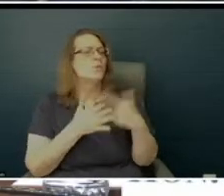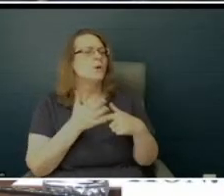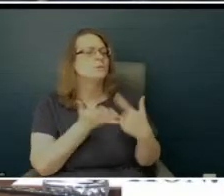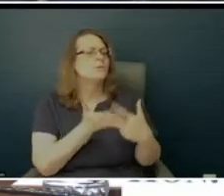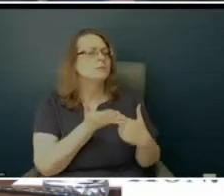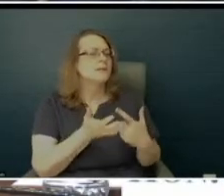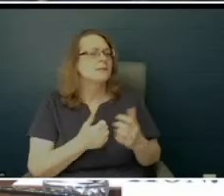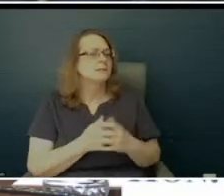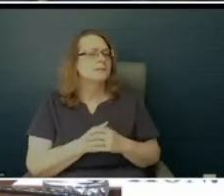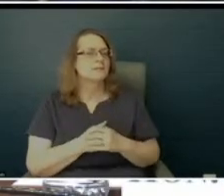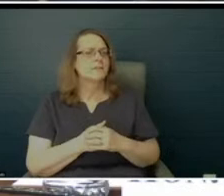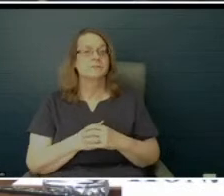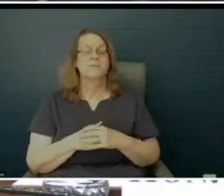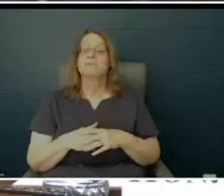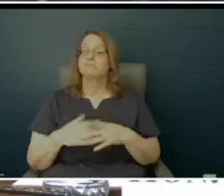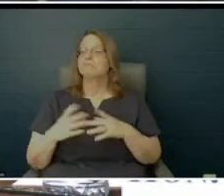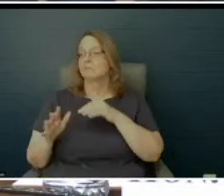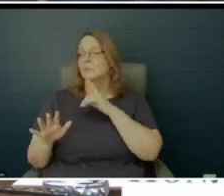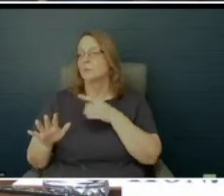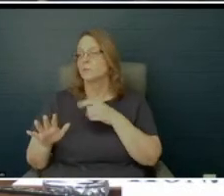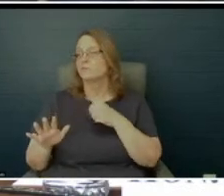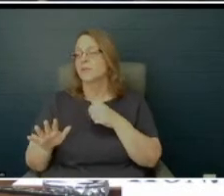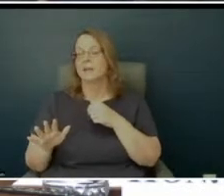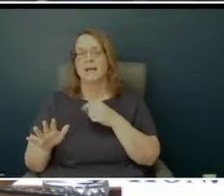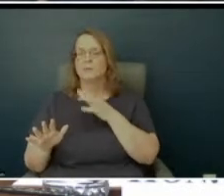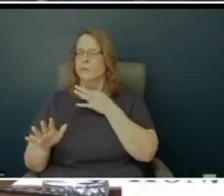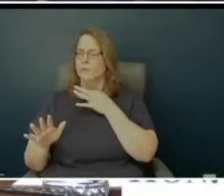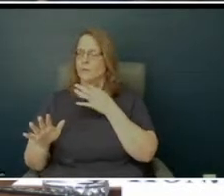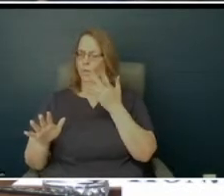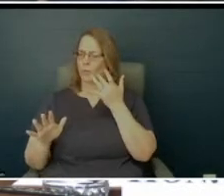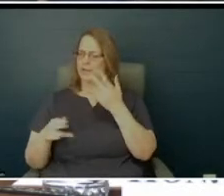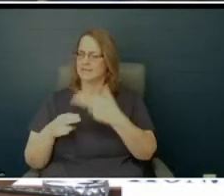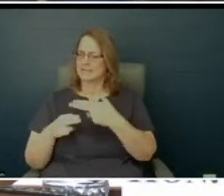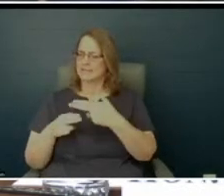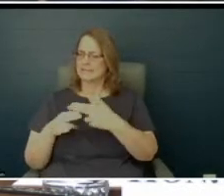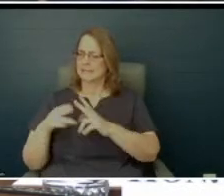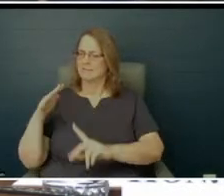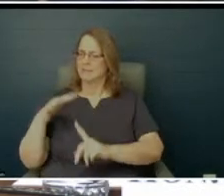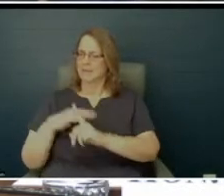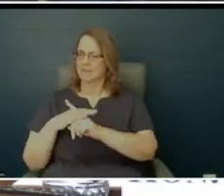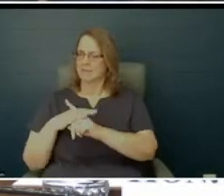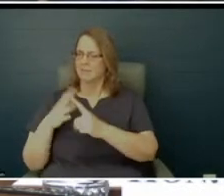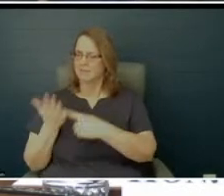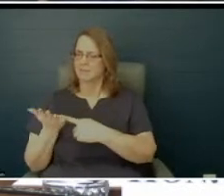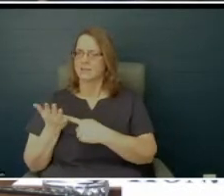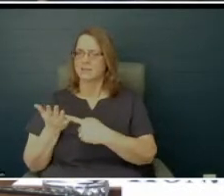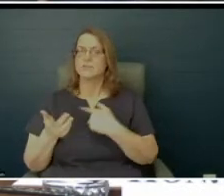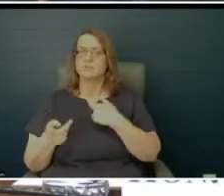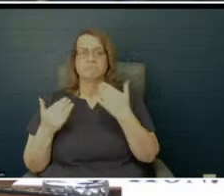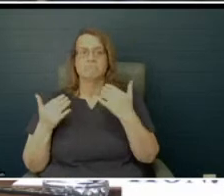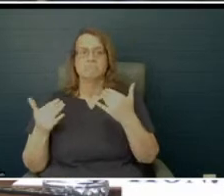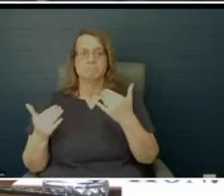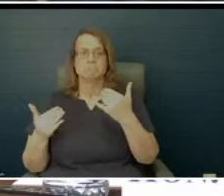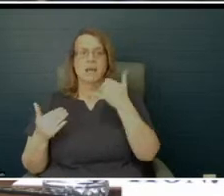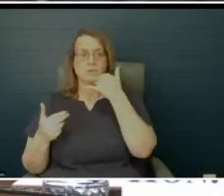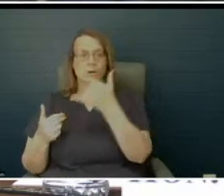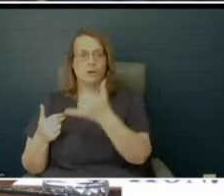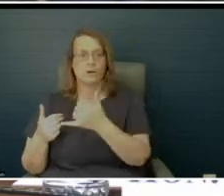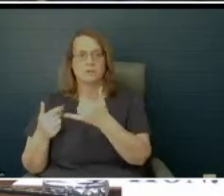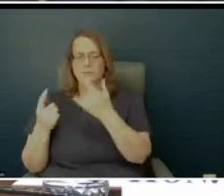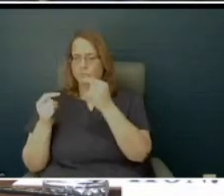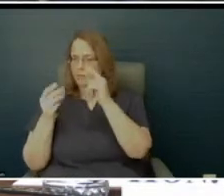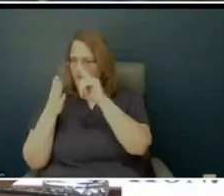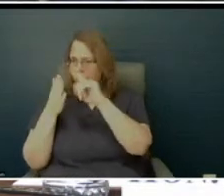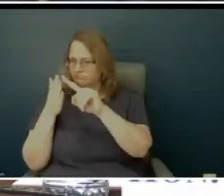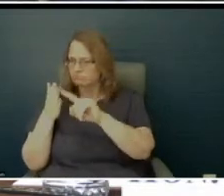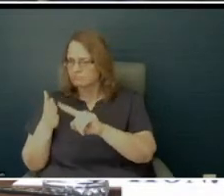been quizzical about why his name had come up, I called him and I tried to explore if he would